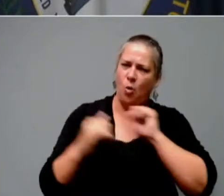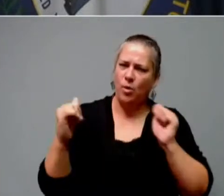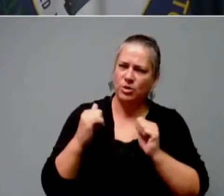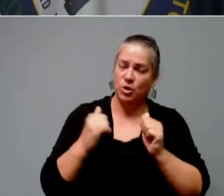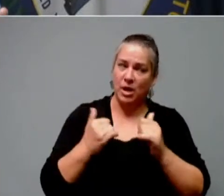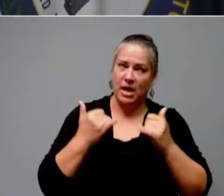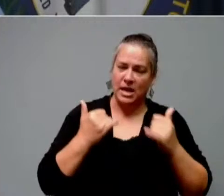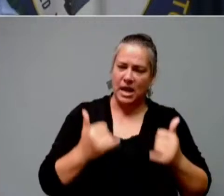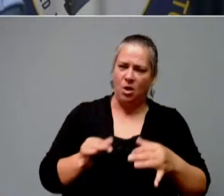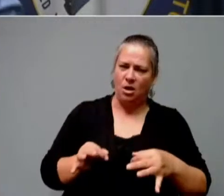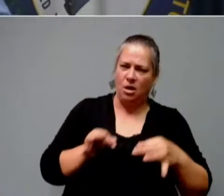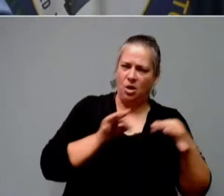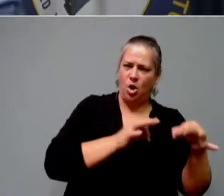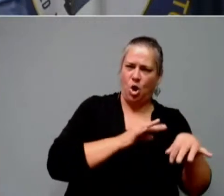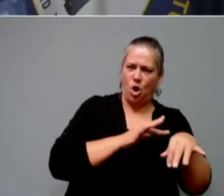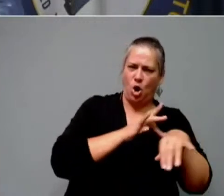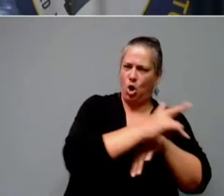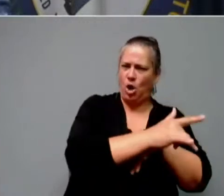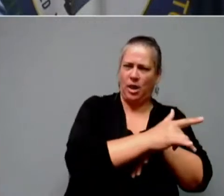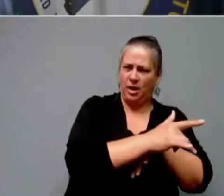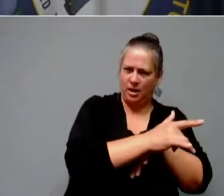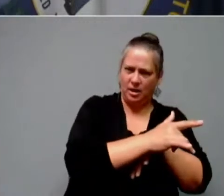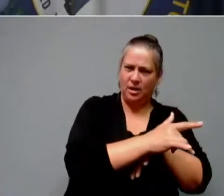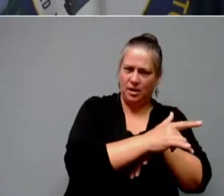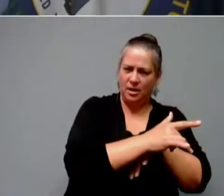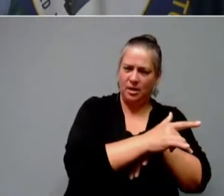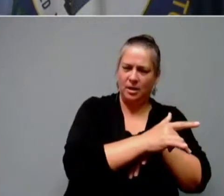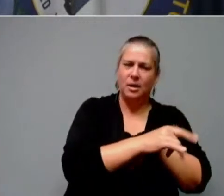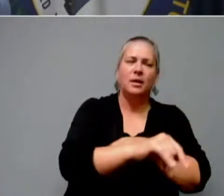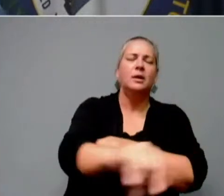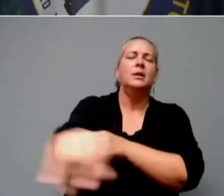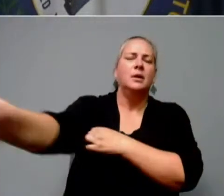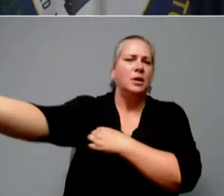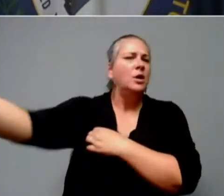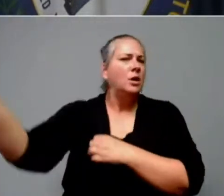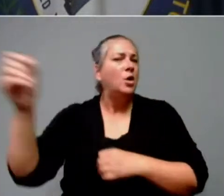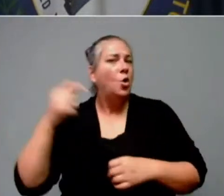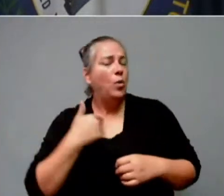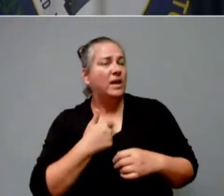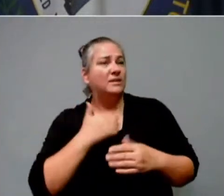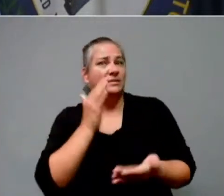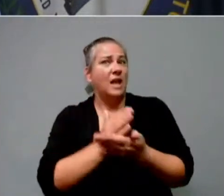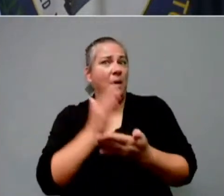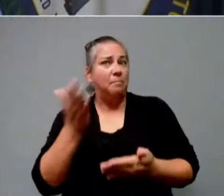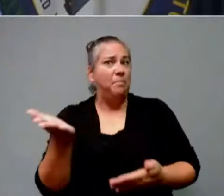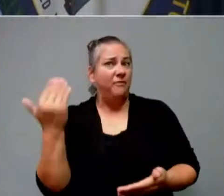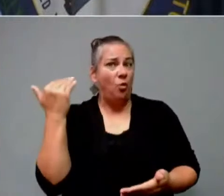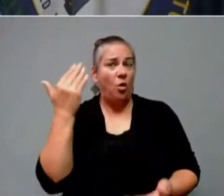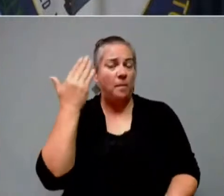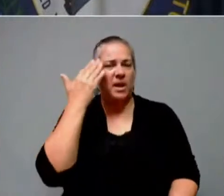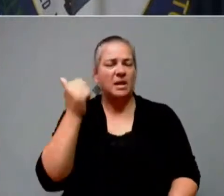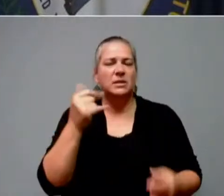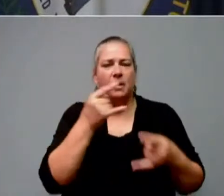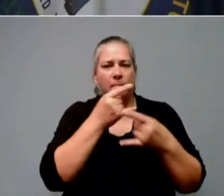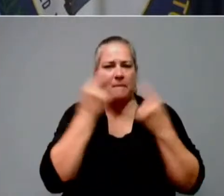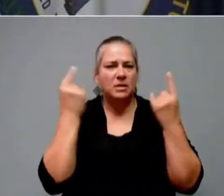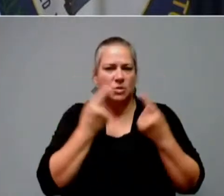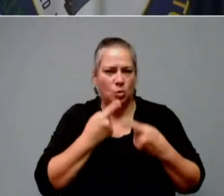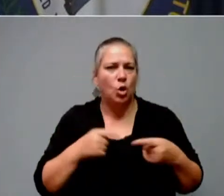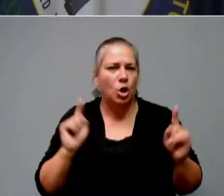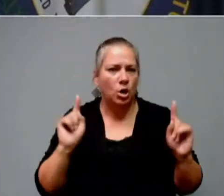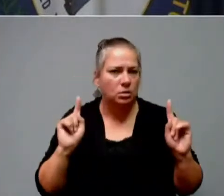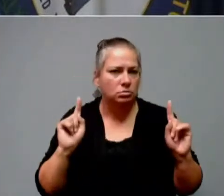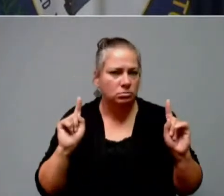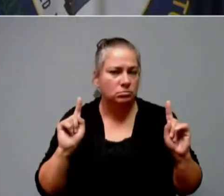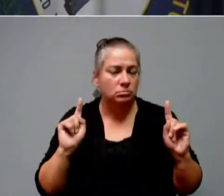We shut all of that down because, yes, masks work. The reason they may not work quite as well